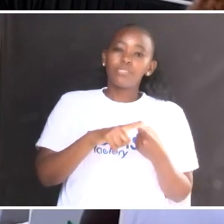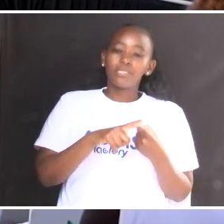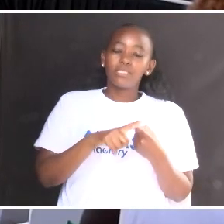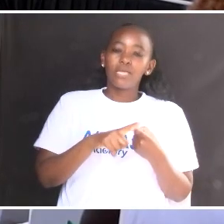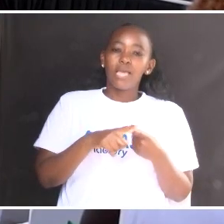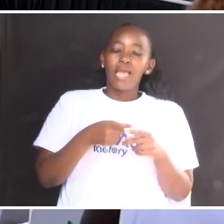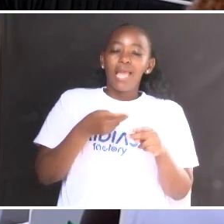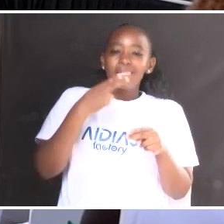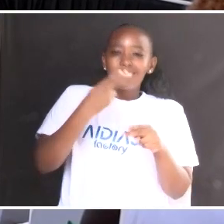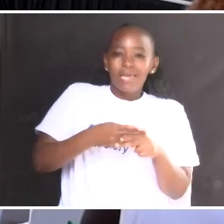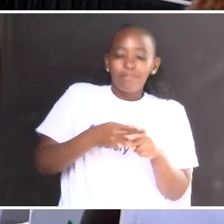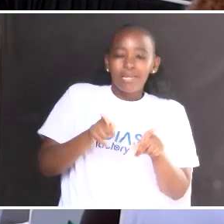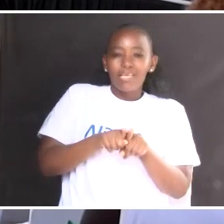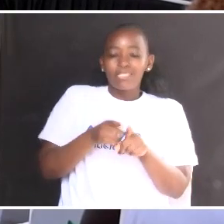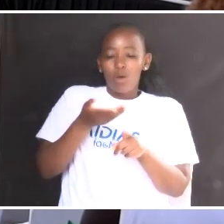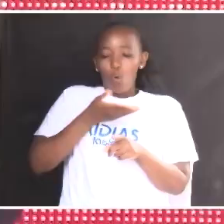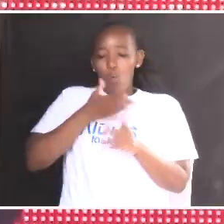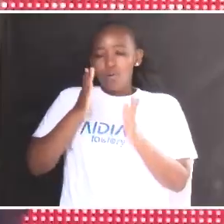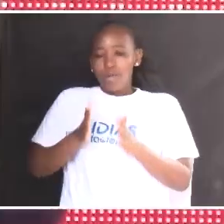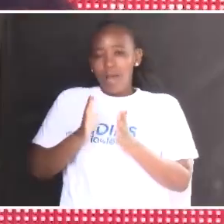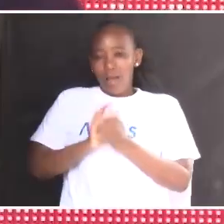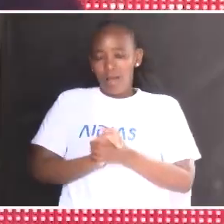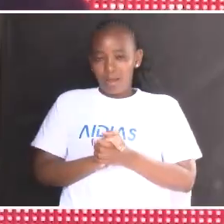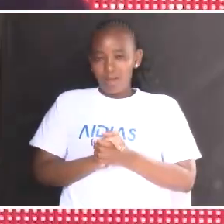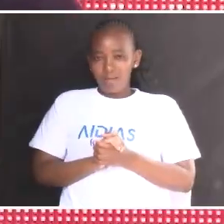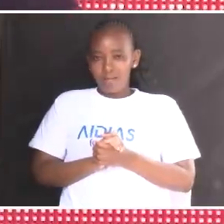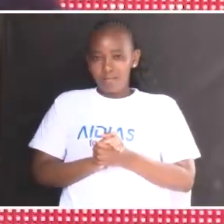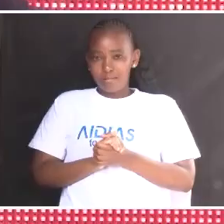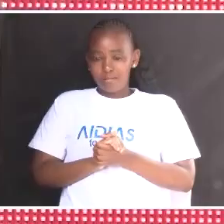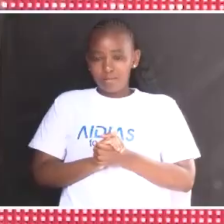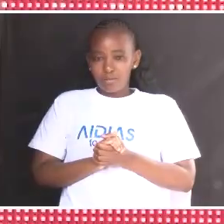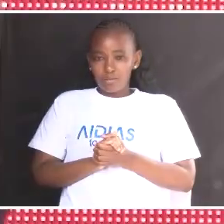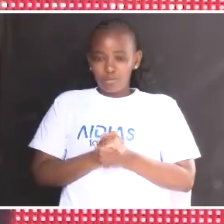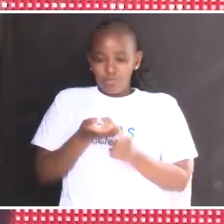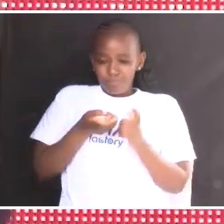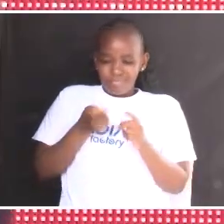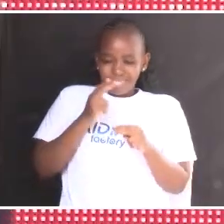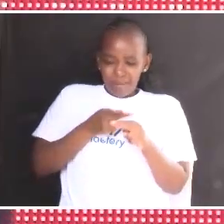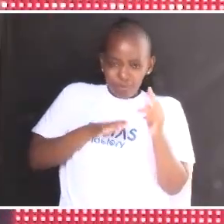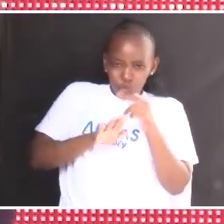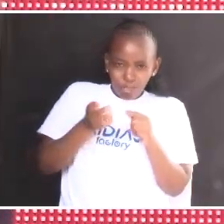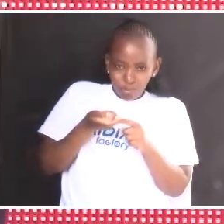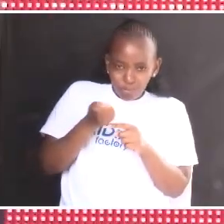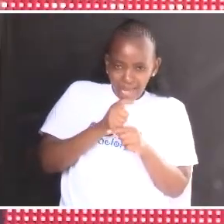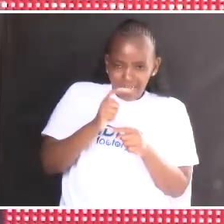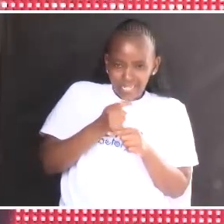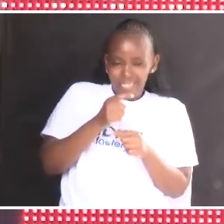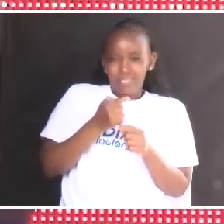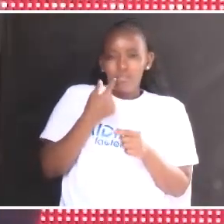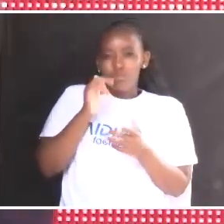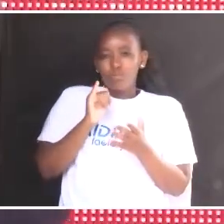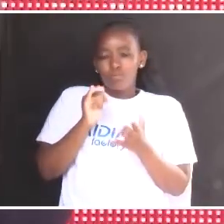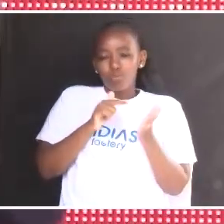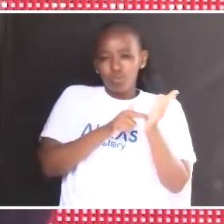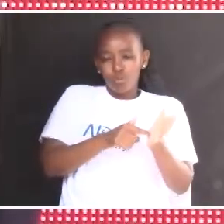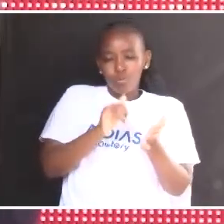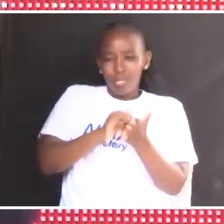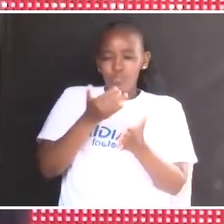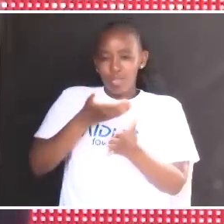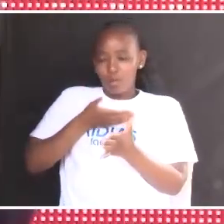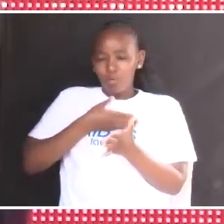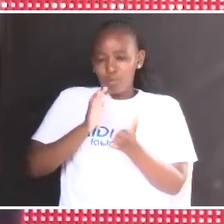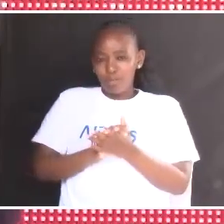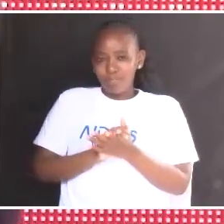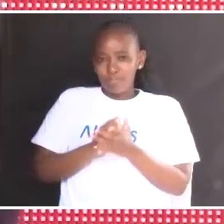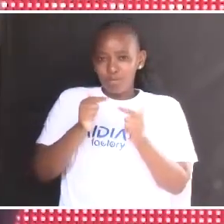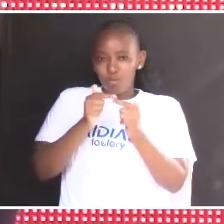as the author of that work, right to be attributed as the author of that work, right to object